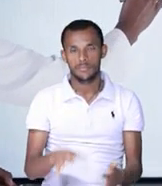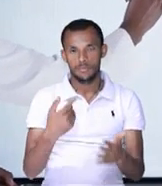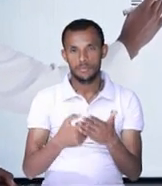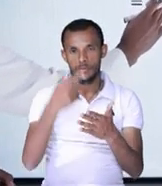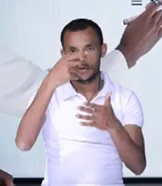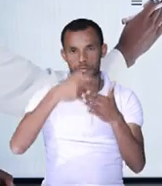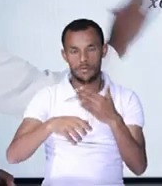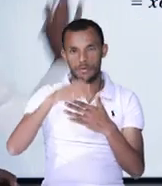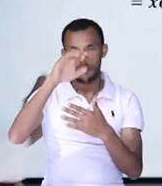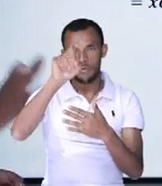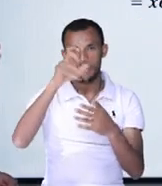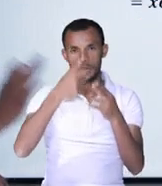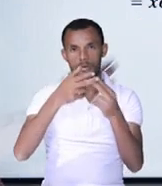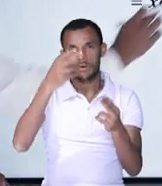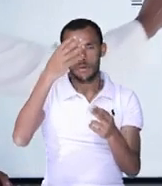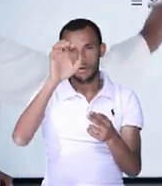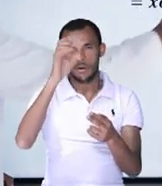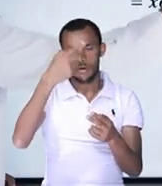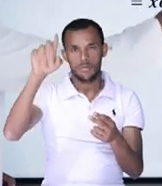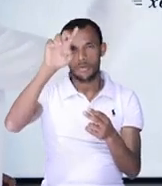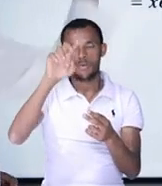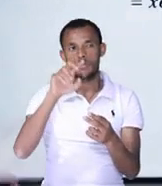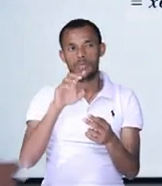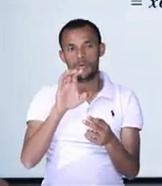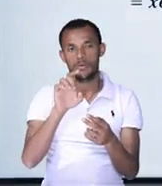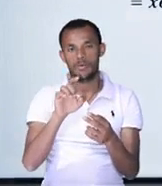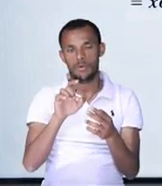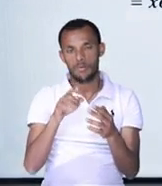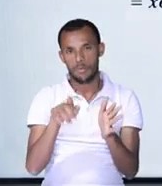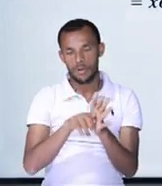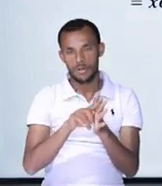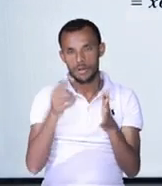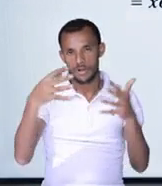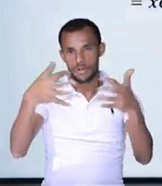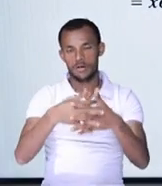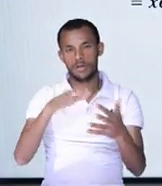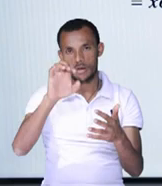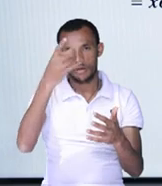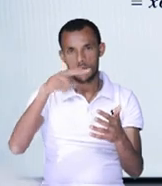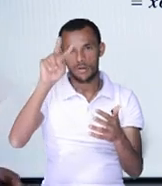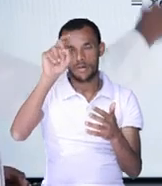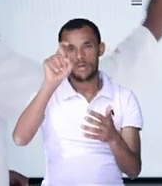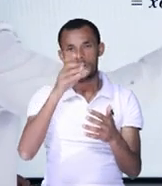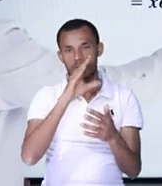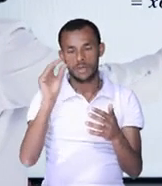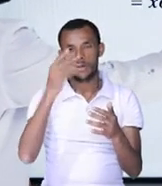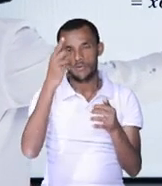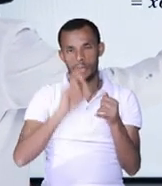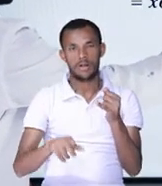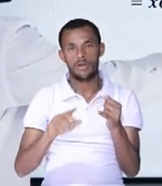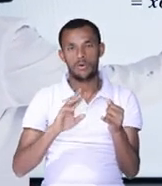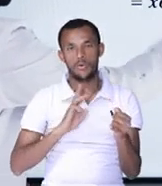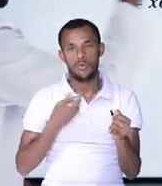this value is x times e raised to x itself minus, as you remember, the integration of e raised to x itself. And